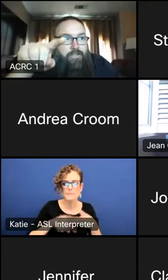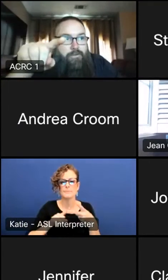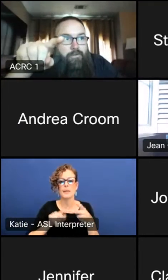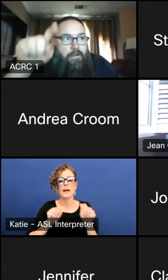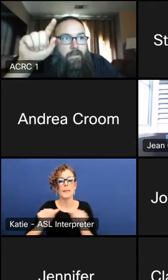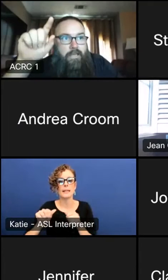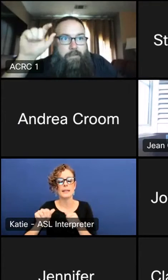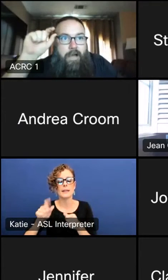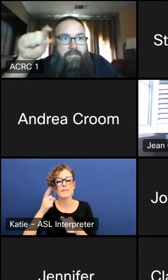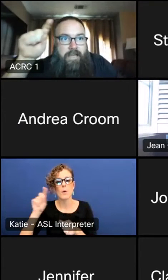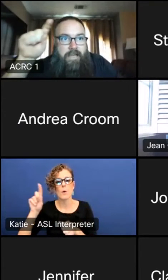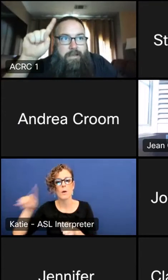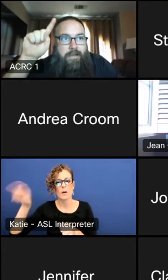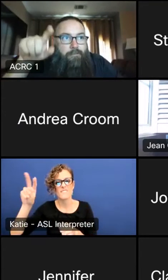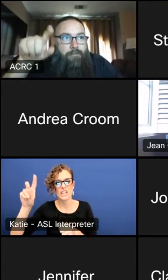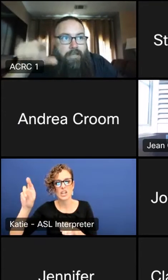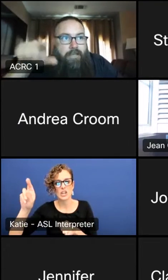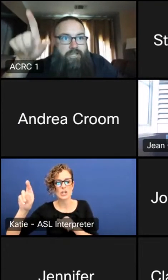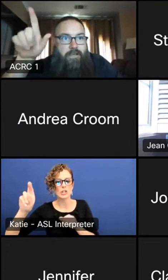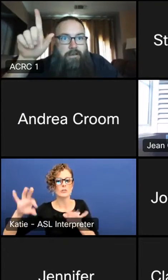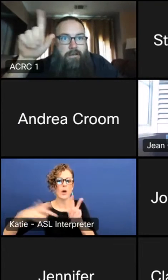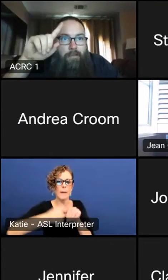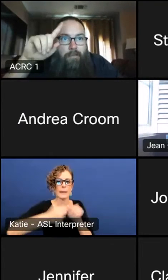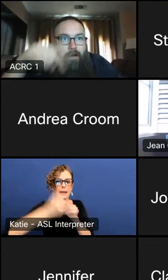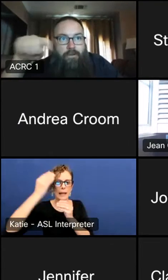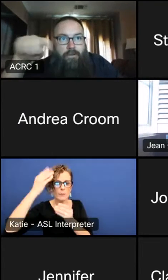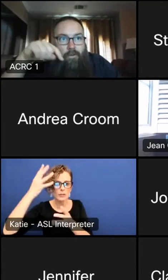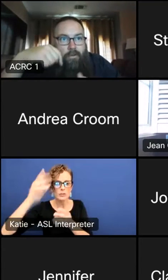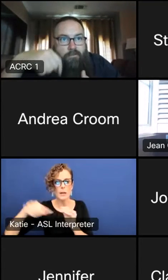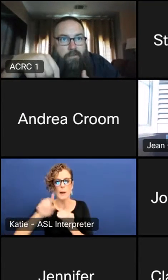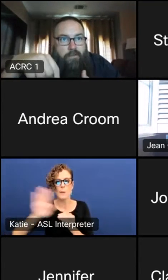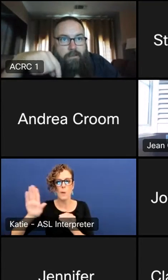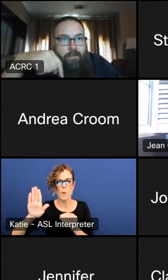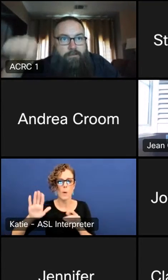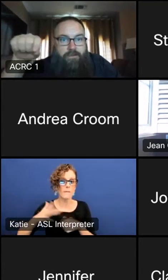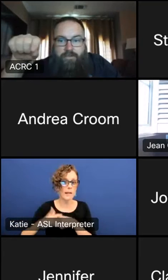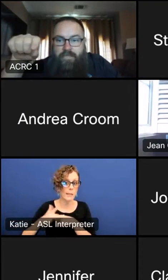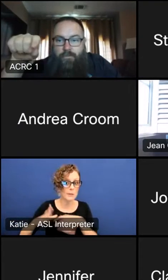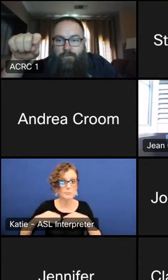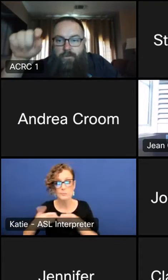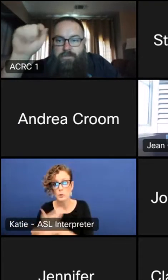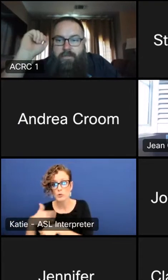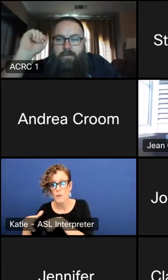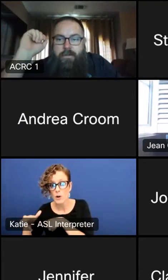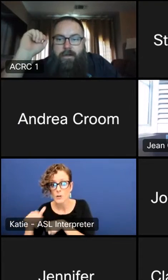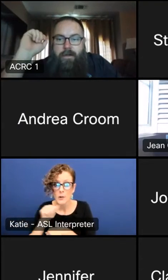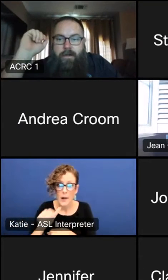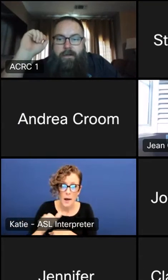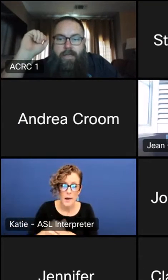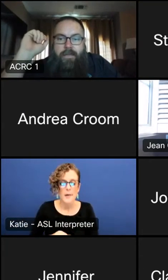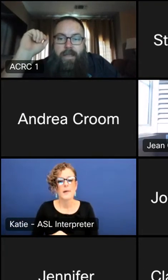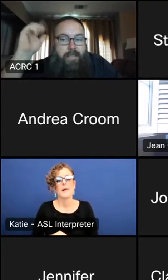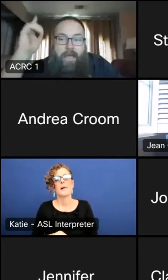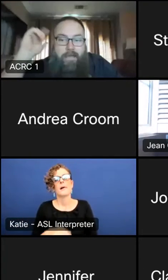ability to keep updated information about your availability to receive referrals.